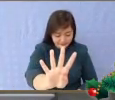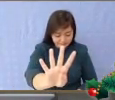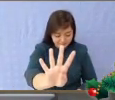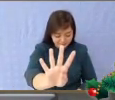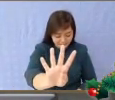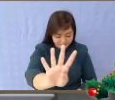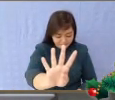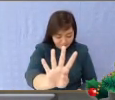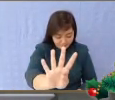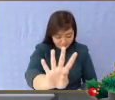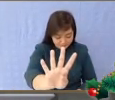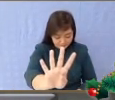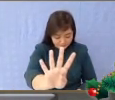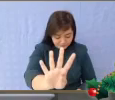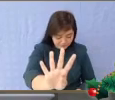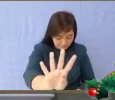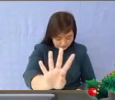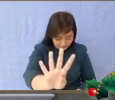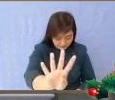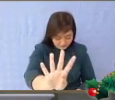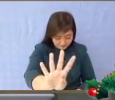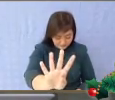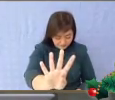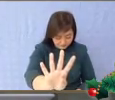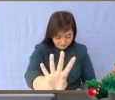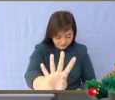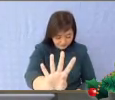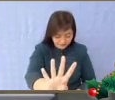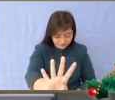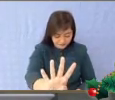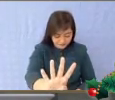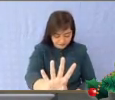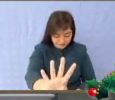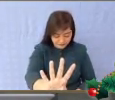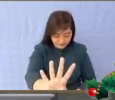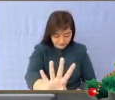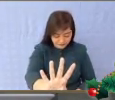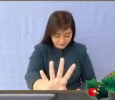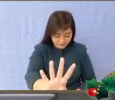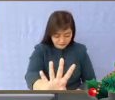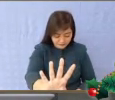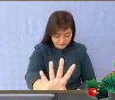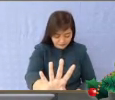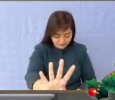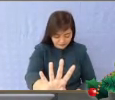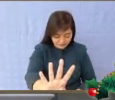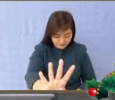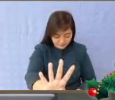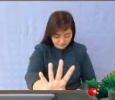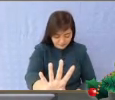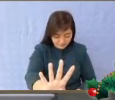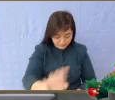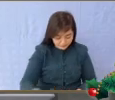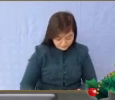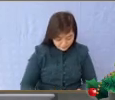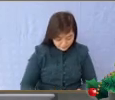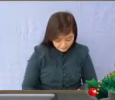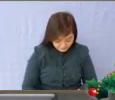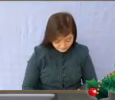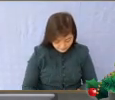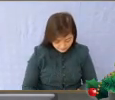do I walk through the valley of the shadow of death, I will fear no evil. Why? For Thou art with